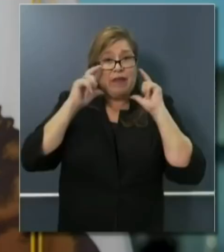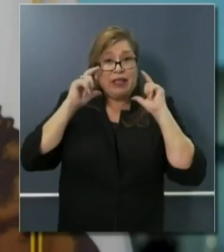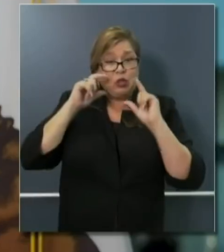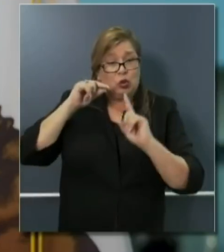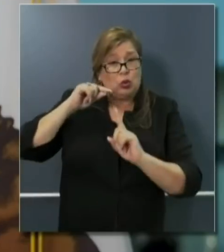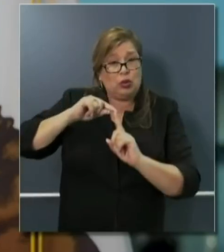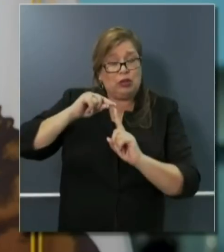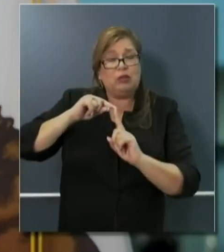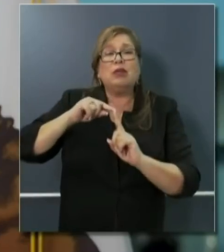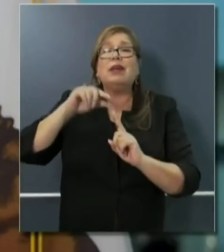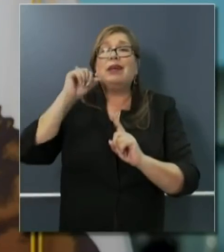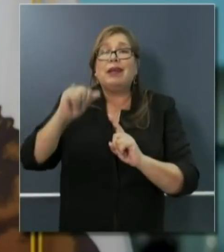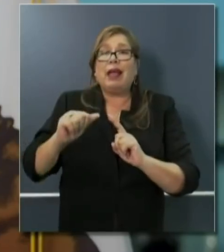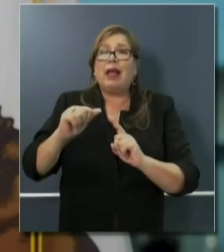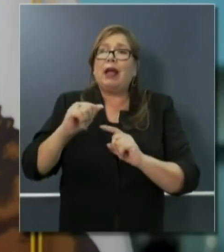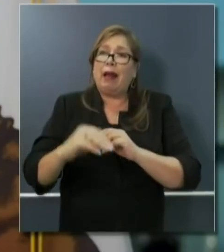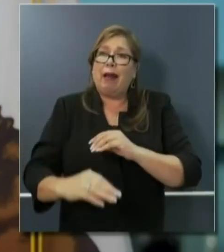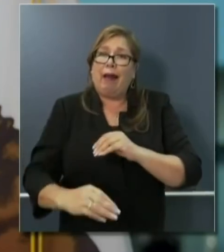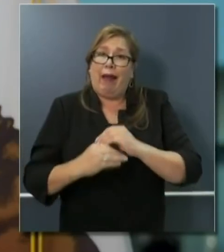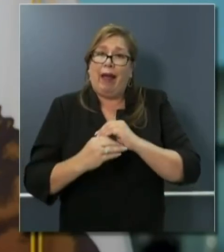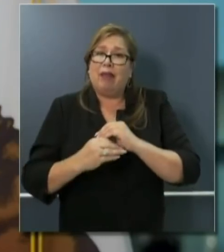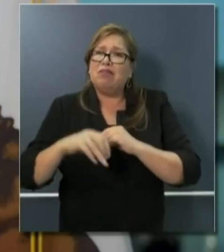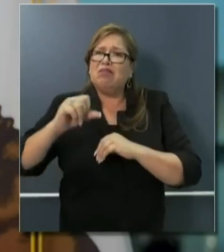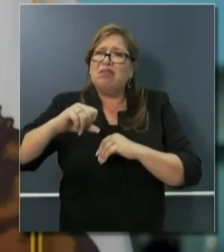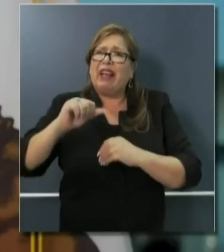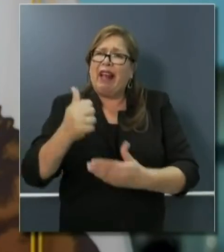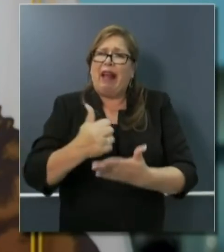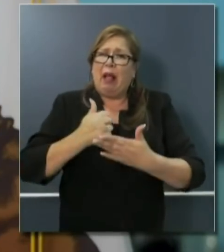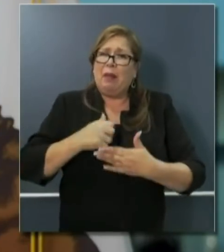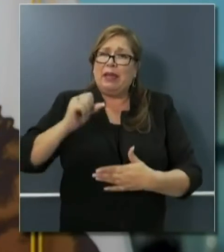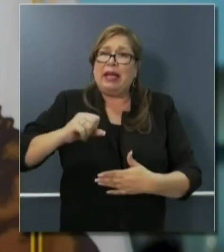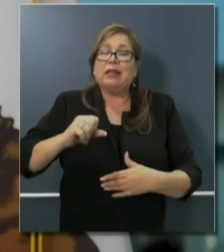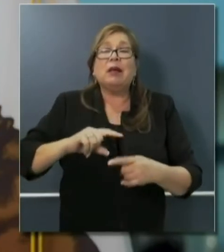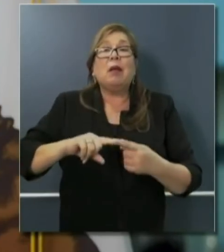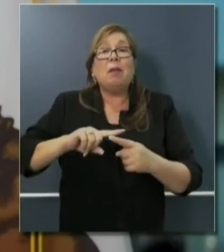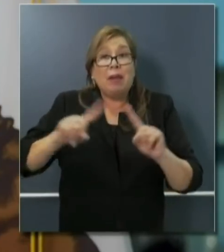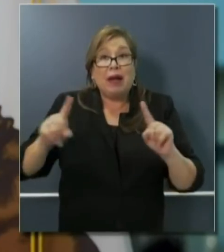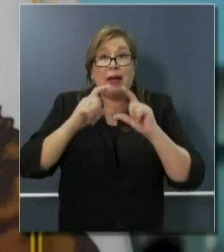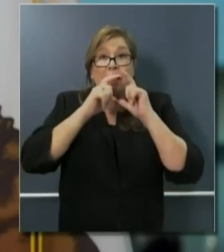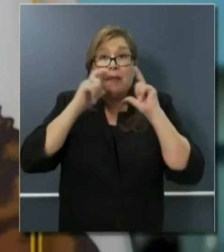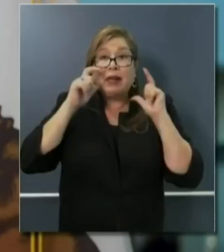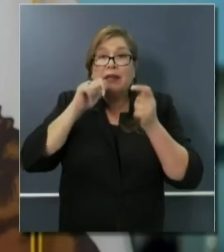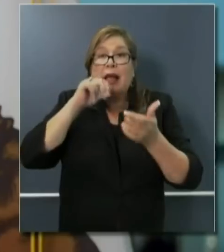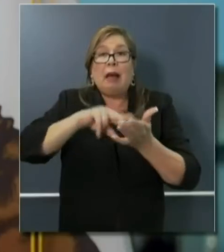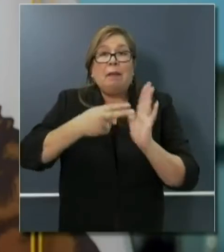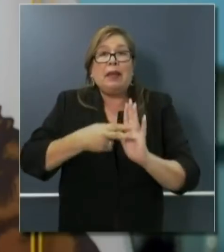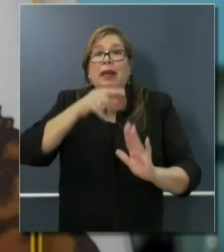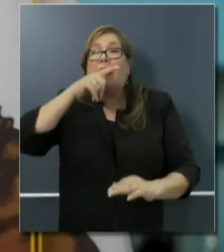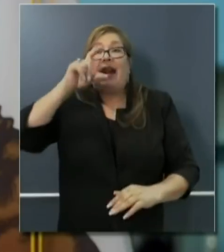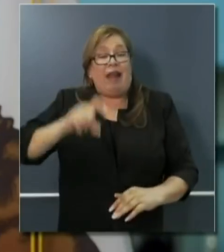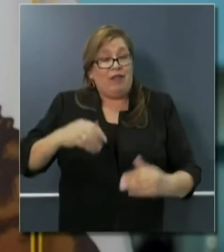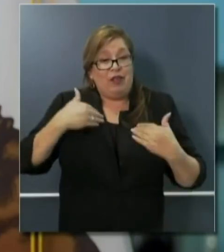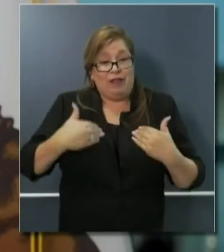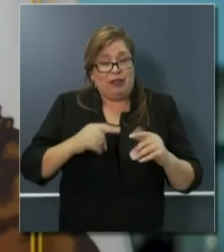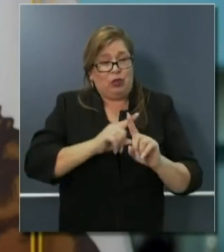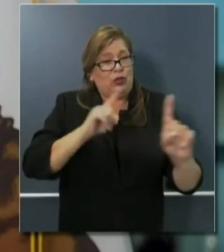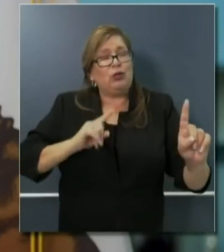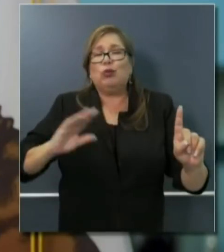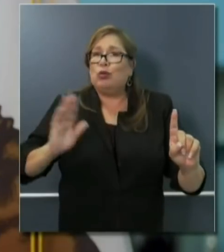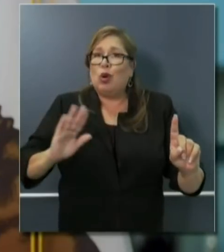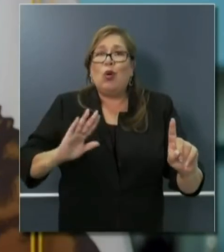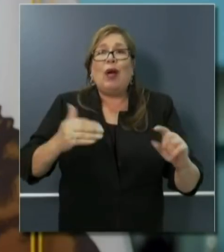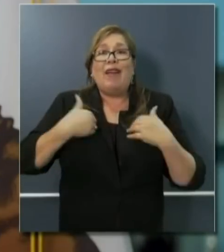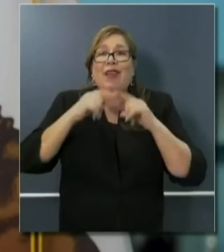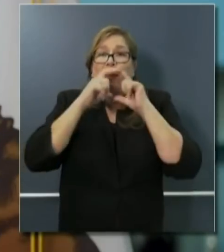defined, can be additive, but not a substitute to the social distancing, the physical distancing that is